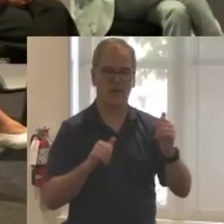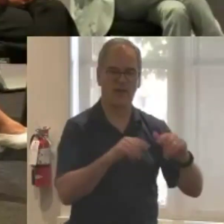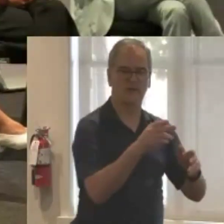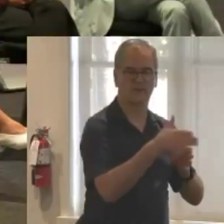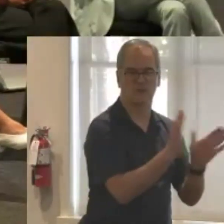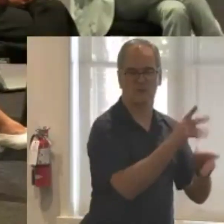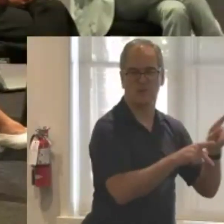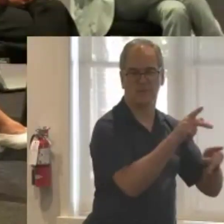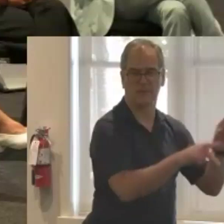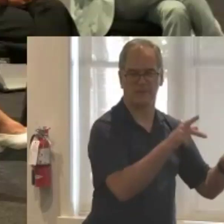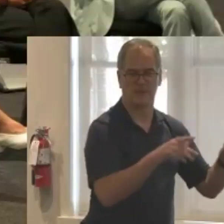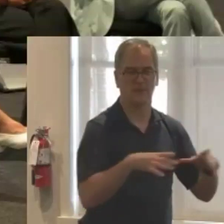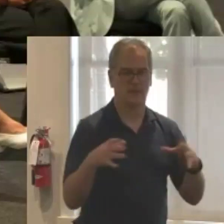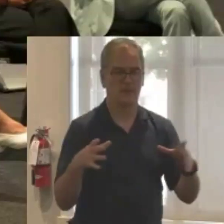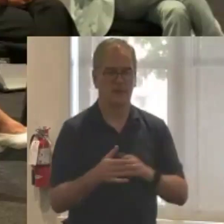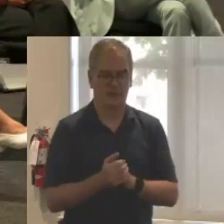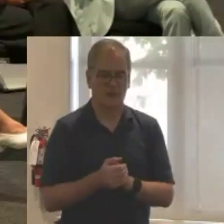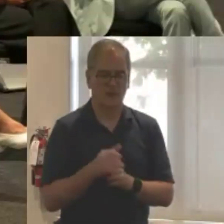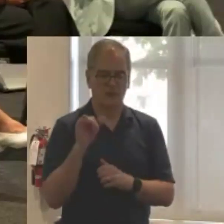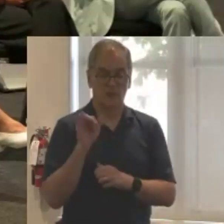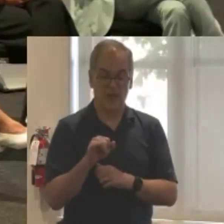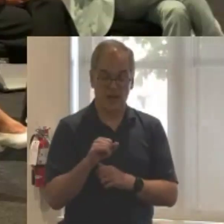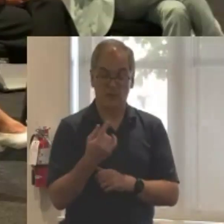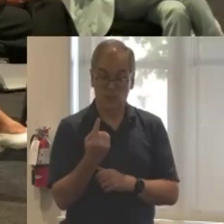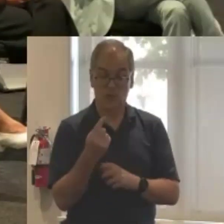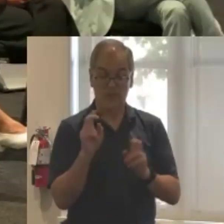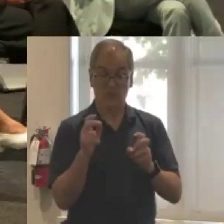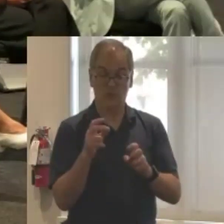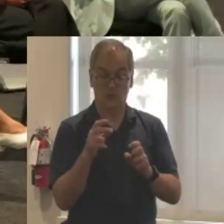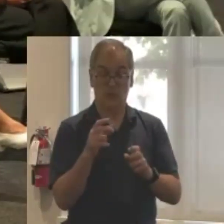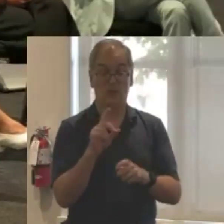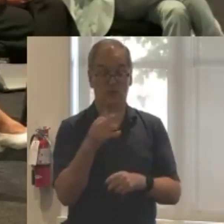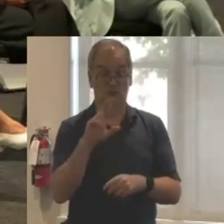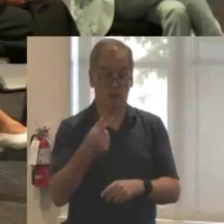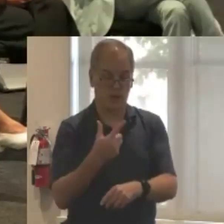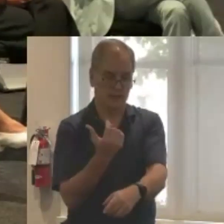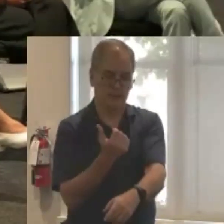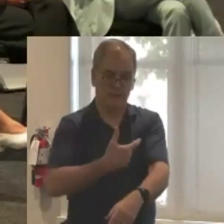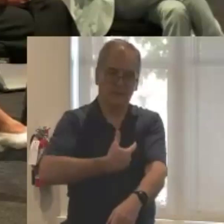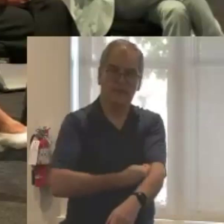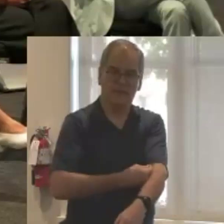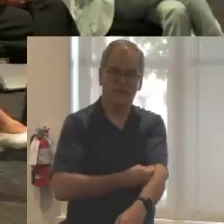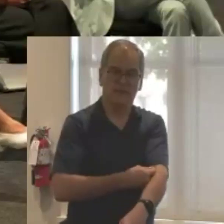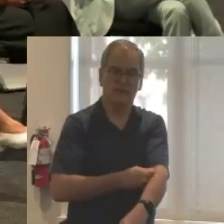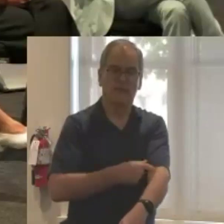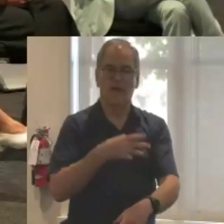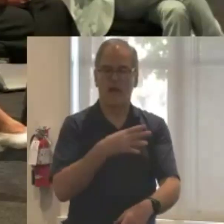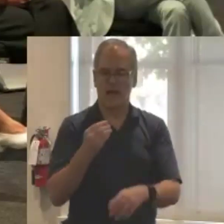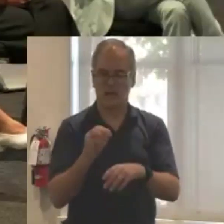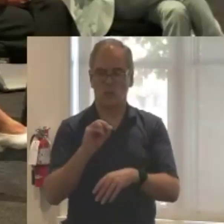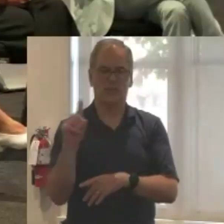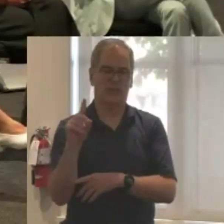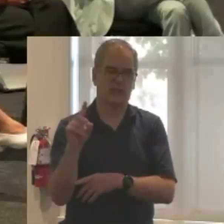issues, especially when it comes to kind of like drug injection, also drug overdose all the time. And this